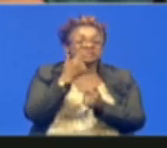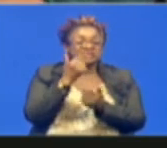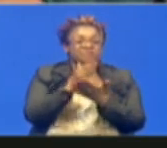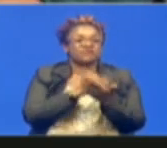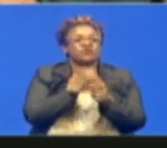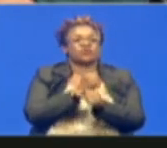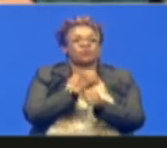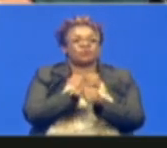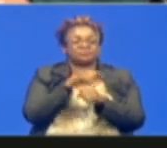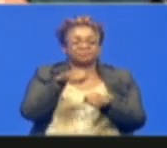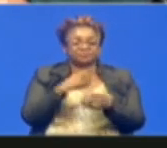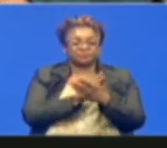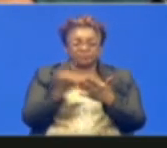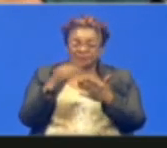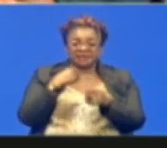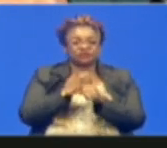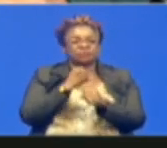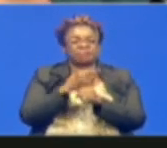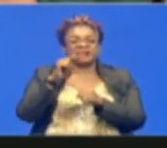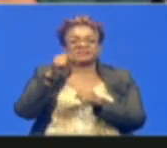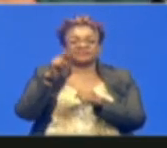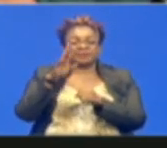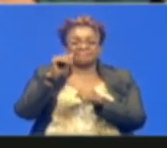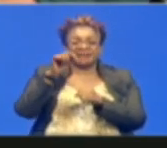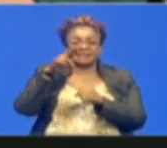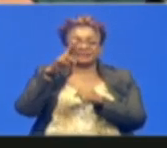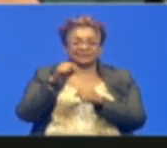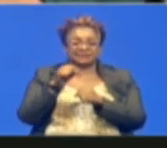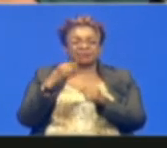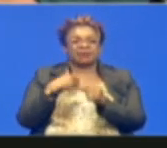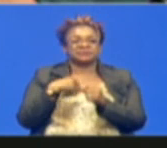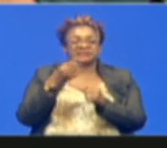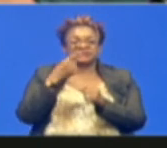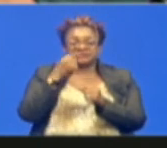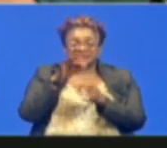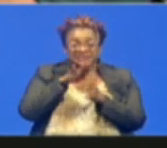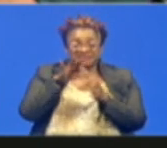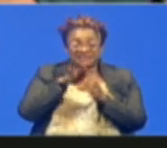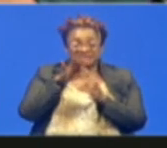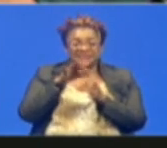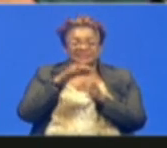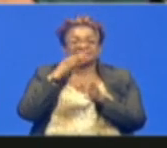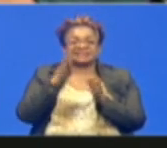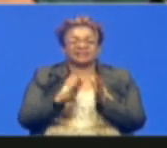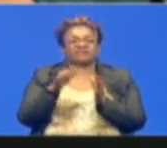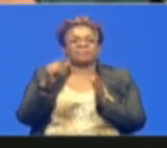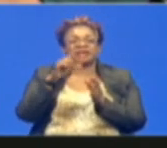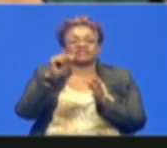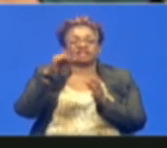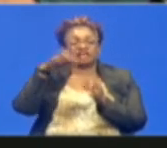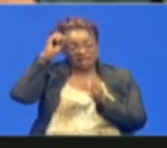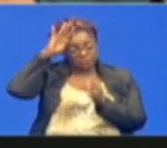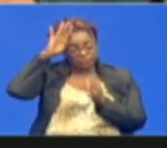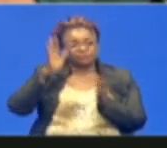For this week's My Job segment, NTV's Martin Moura caught up with a tea taster from Gashege Tea Factory in Kiambu to